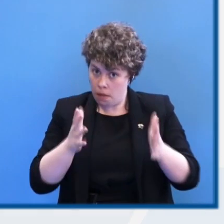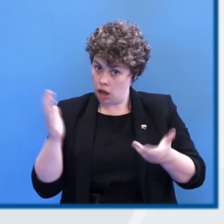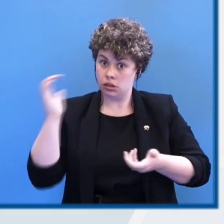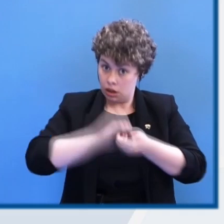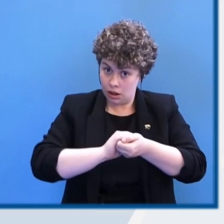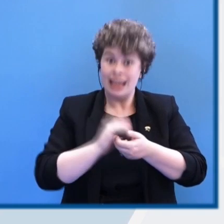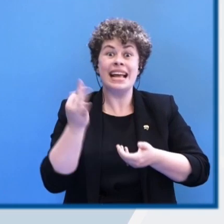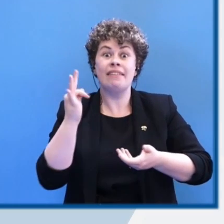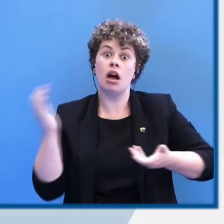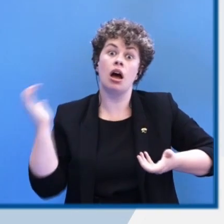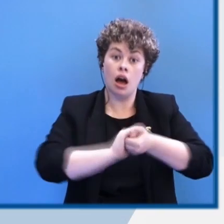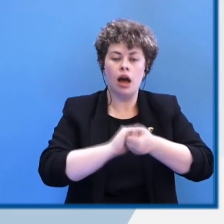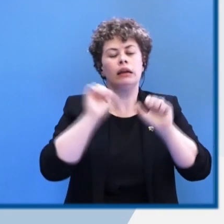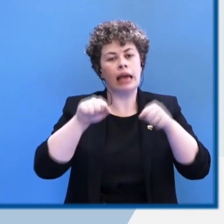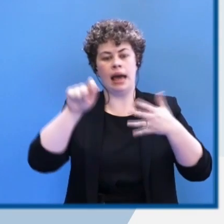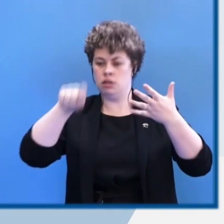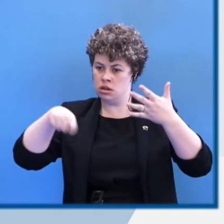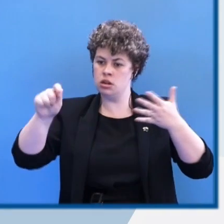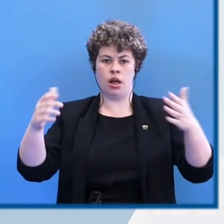attention.